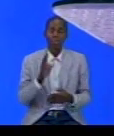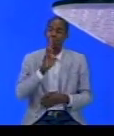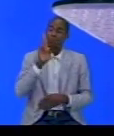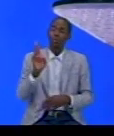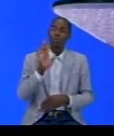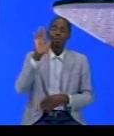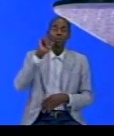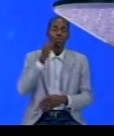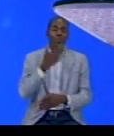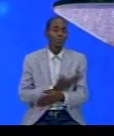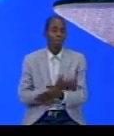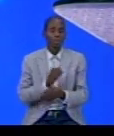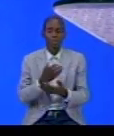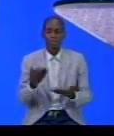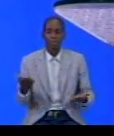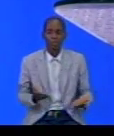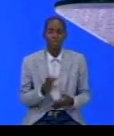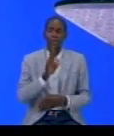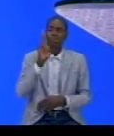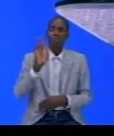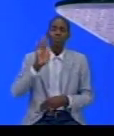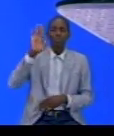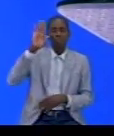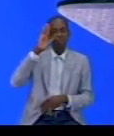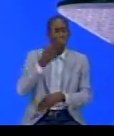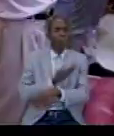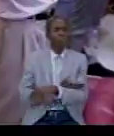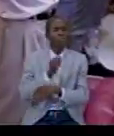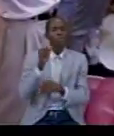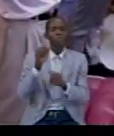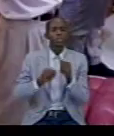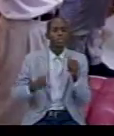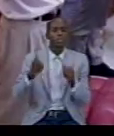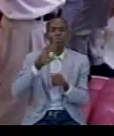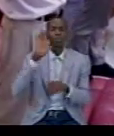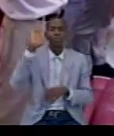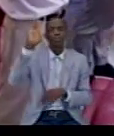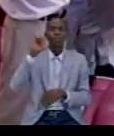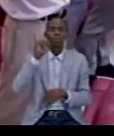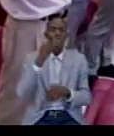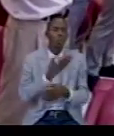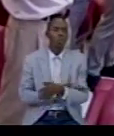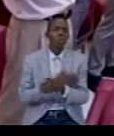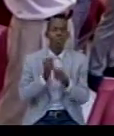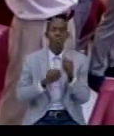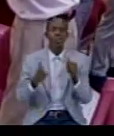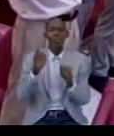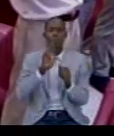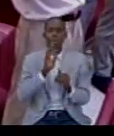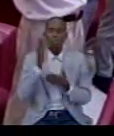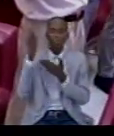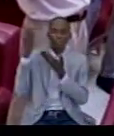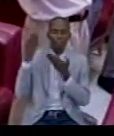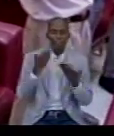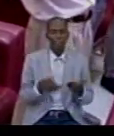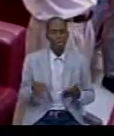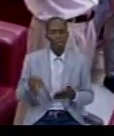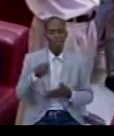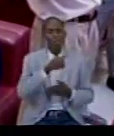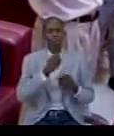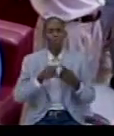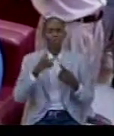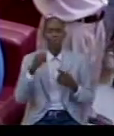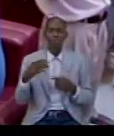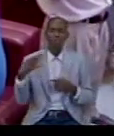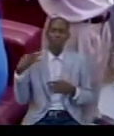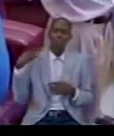daughters here. Use your sons everywhere and your daughters. bring them to the position that